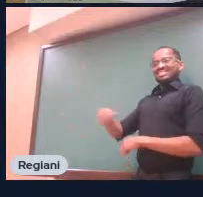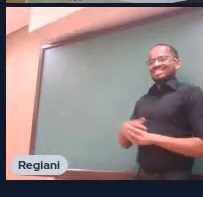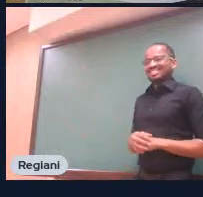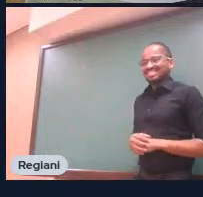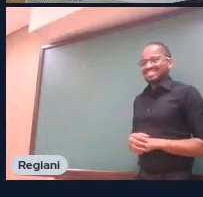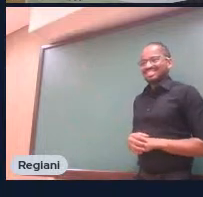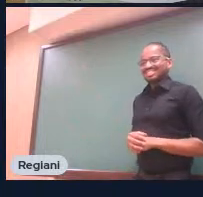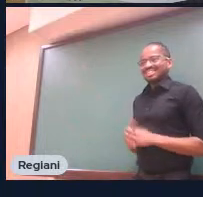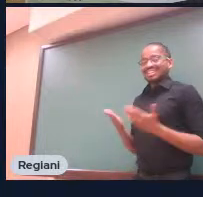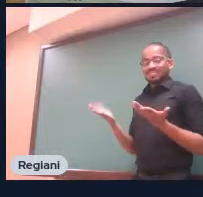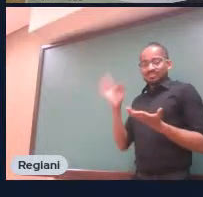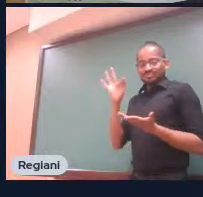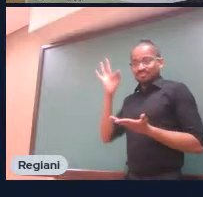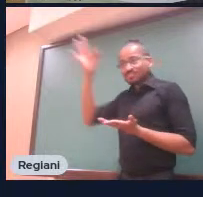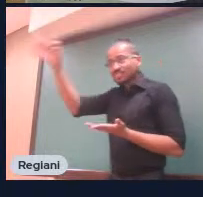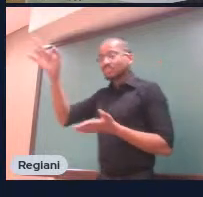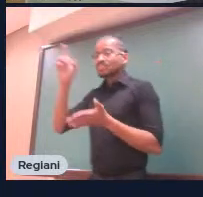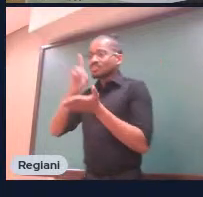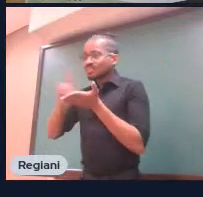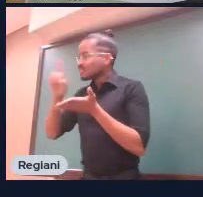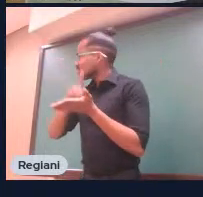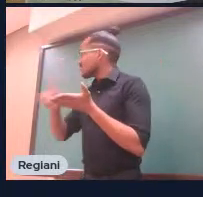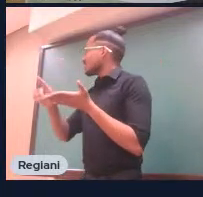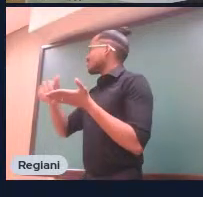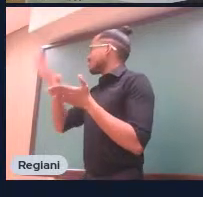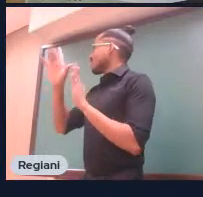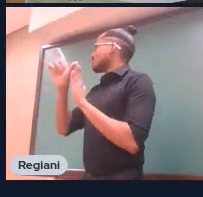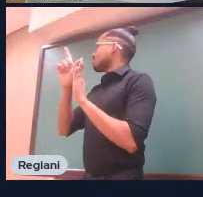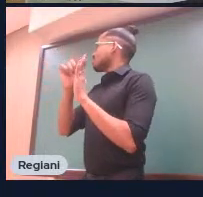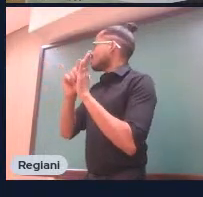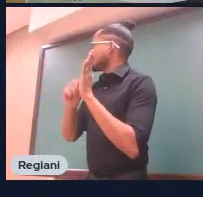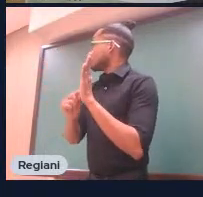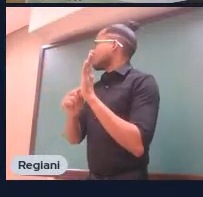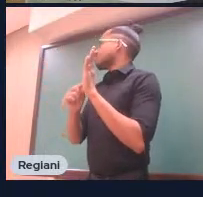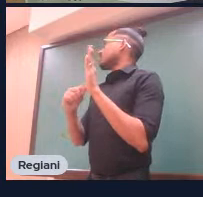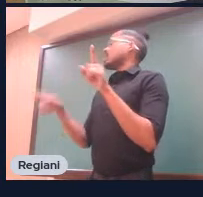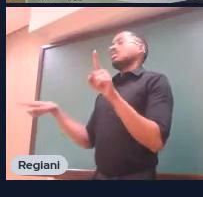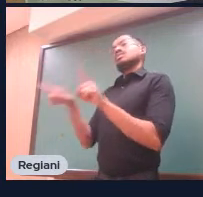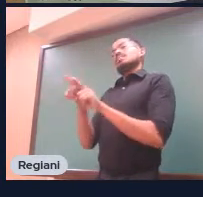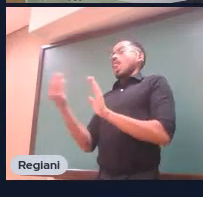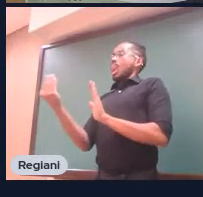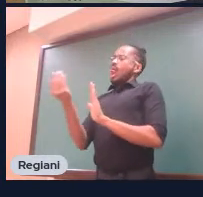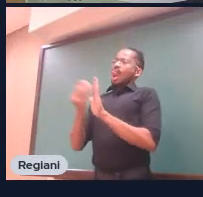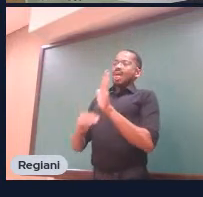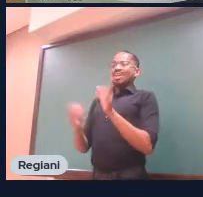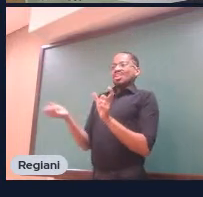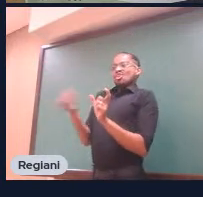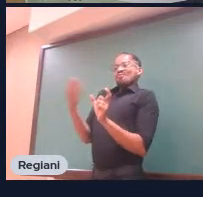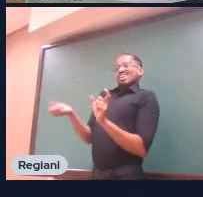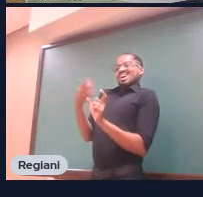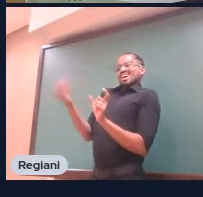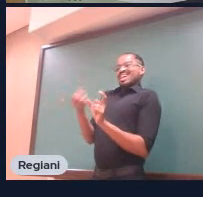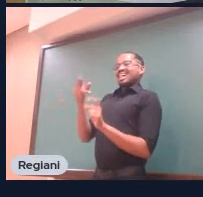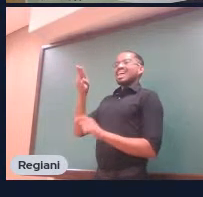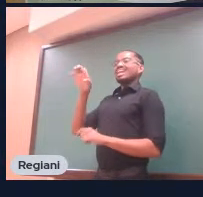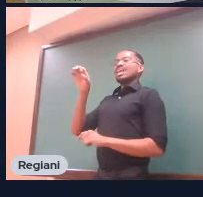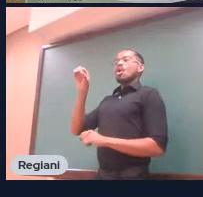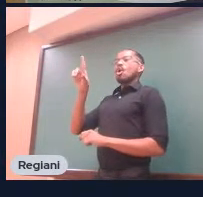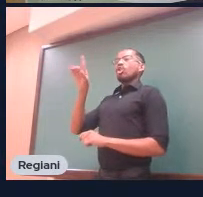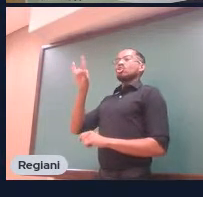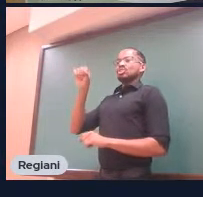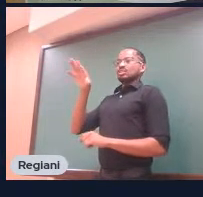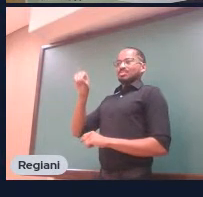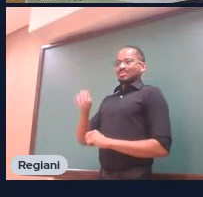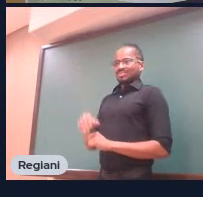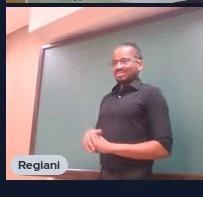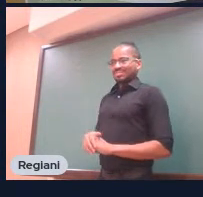Future dictionaries will be at their best with neologisms, because we need the new information about the new.